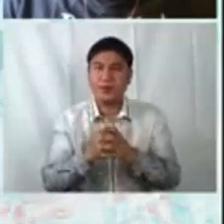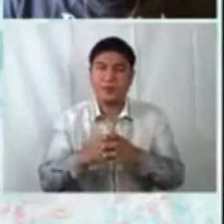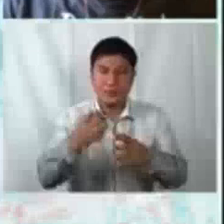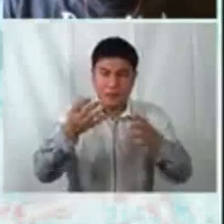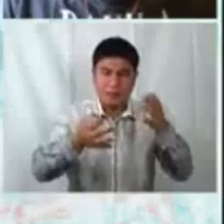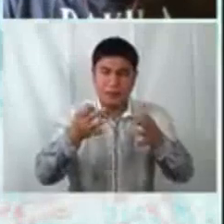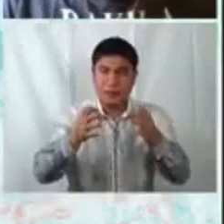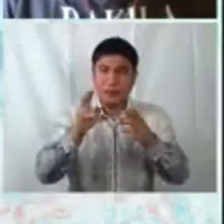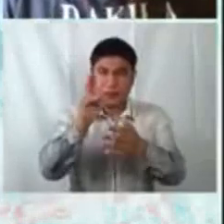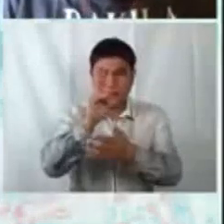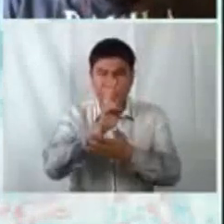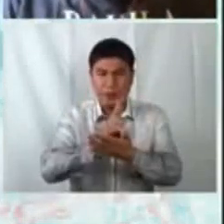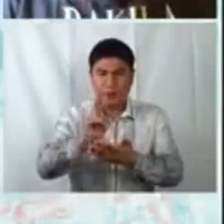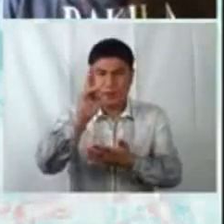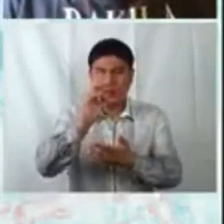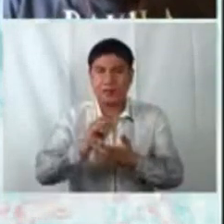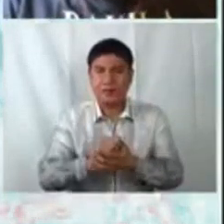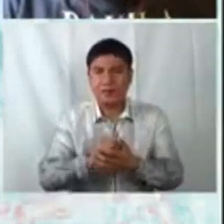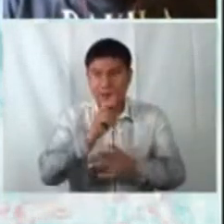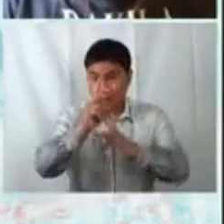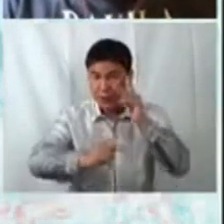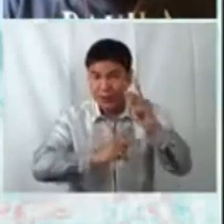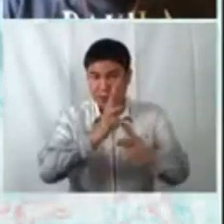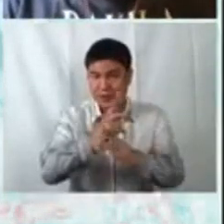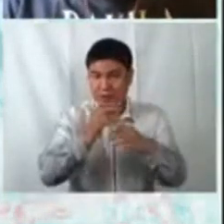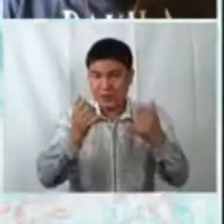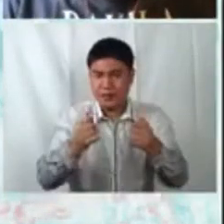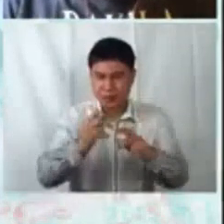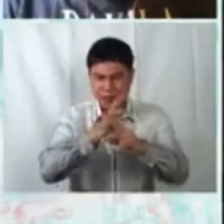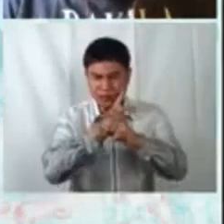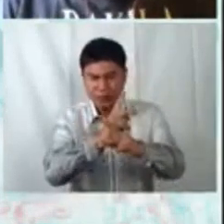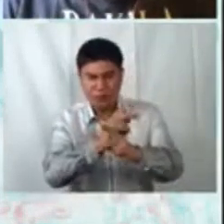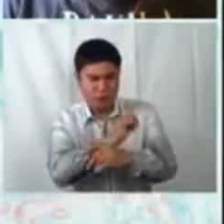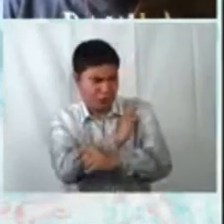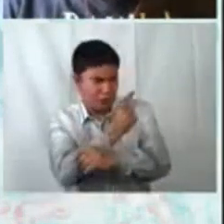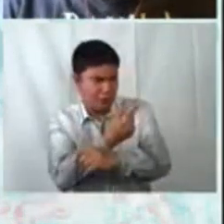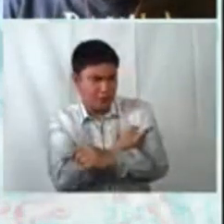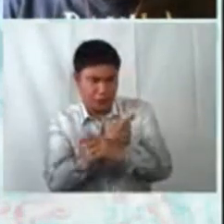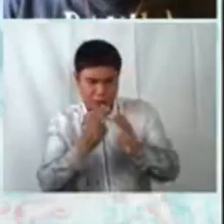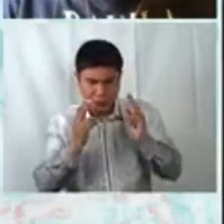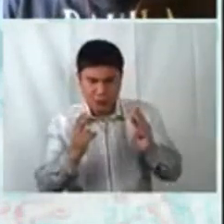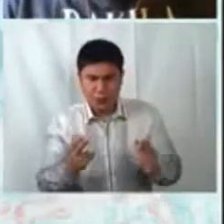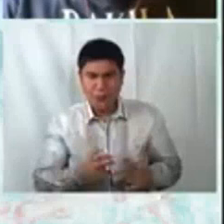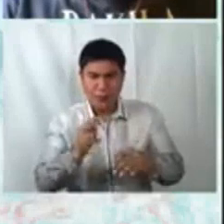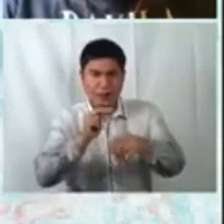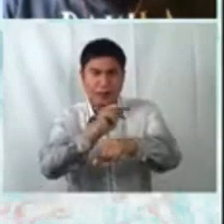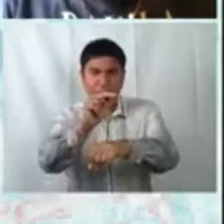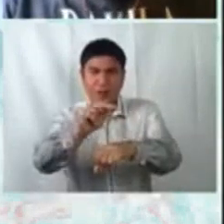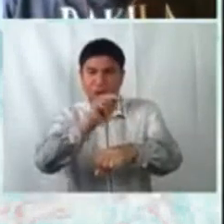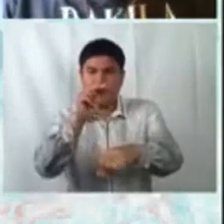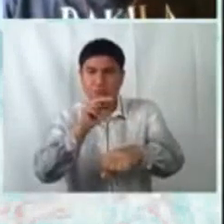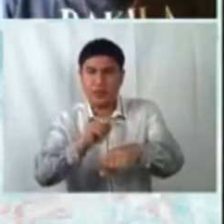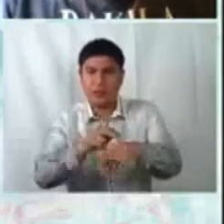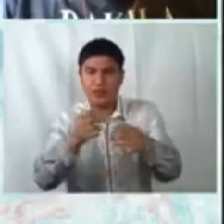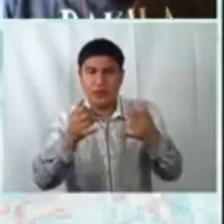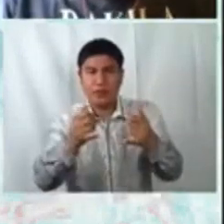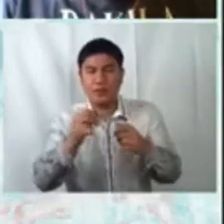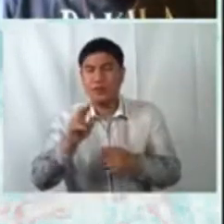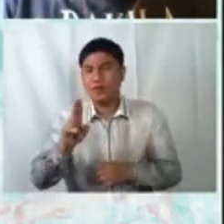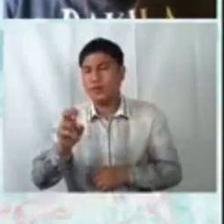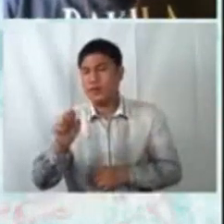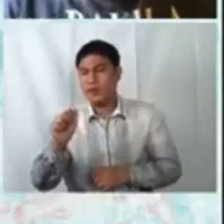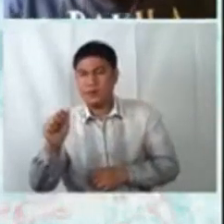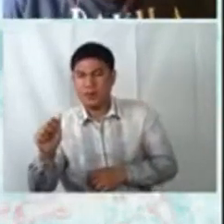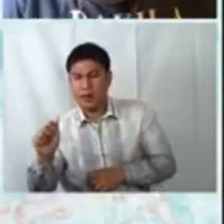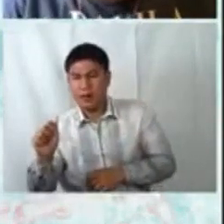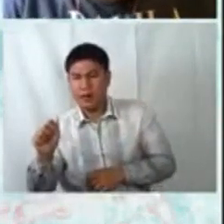Universe, and under the protection of our powerful and humanitarian nation, the United